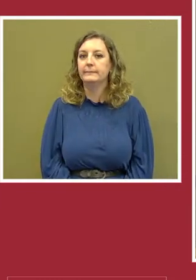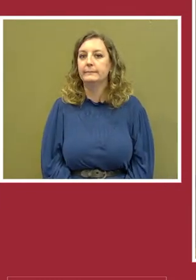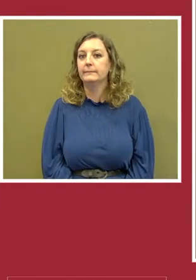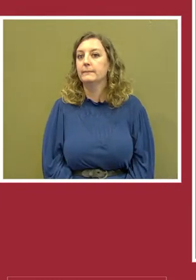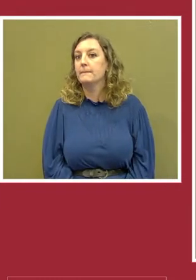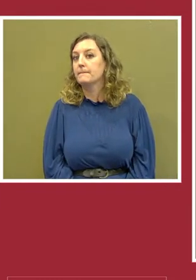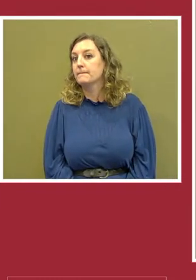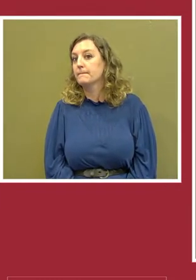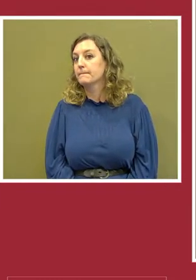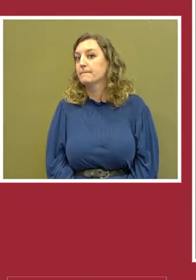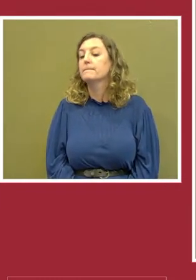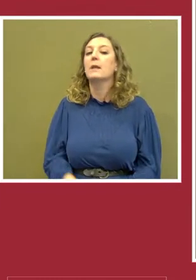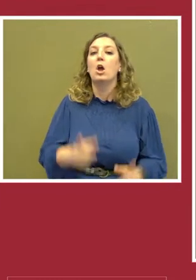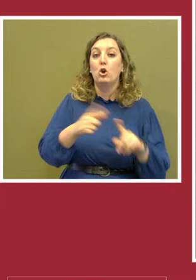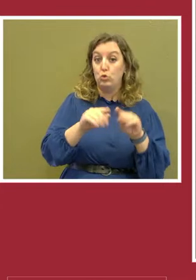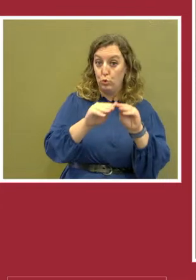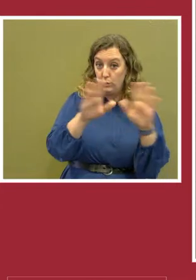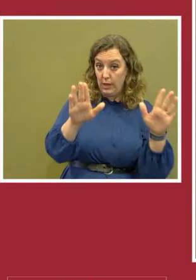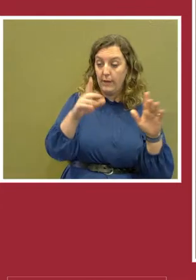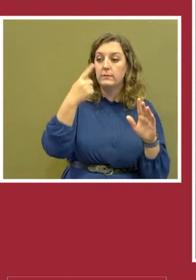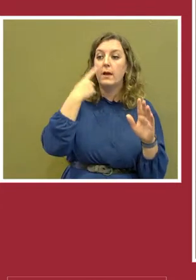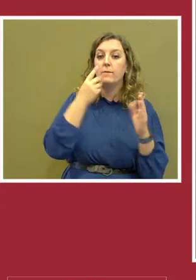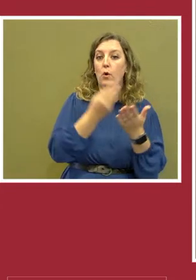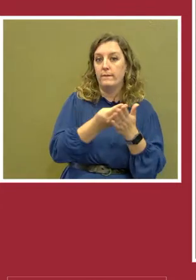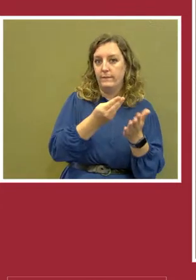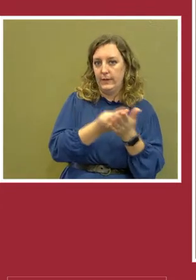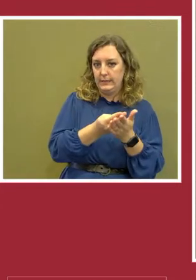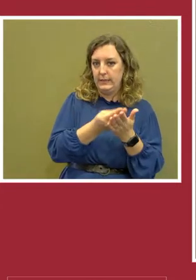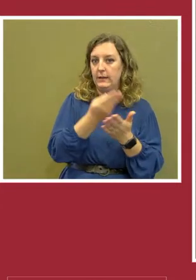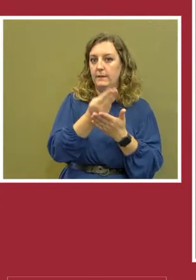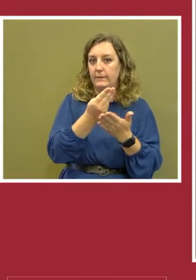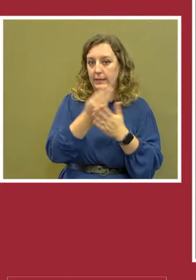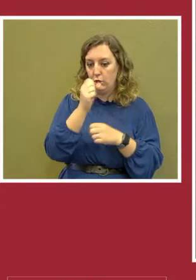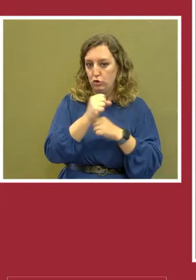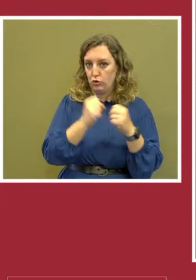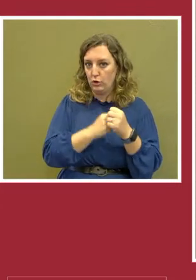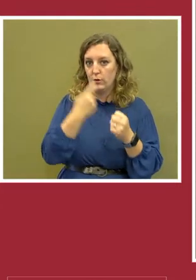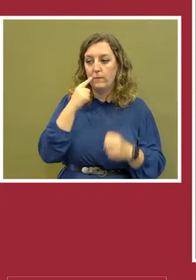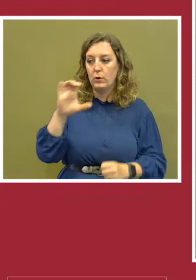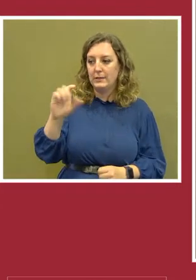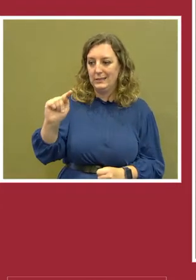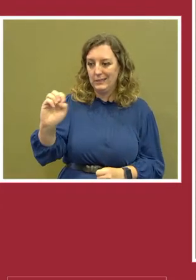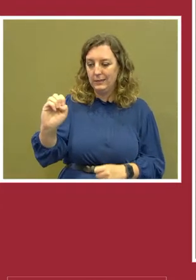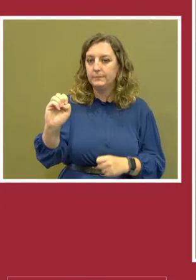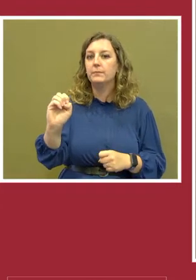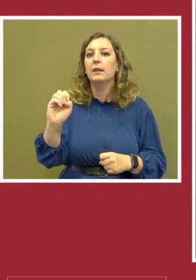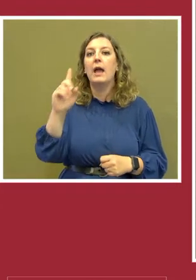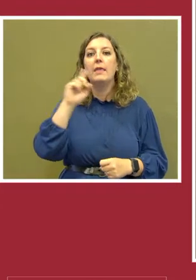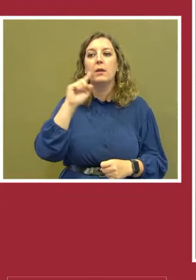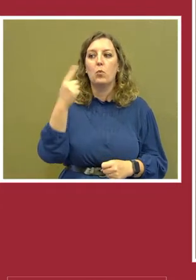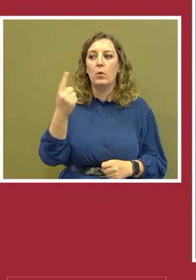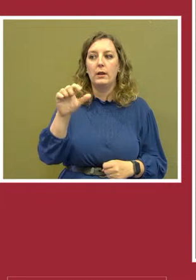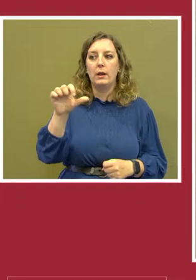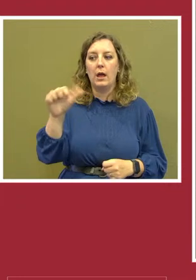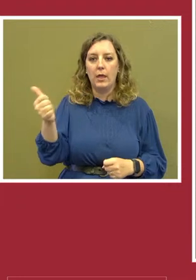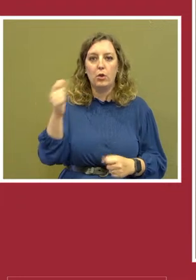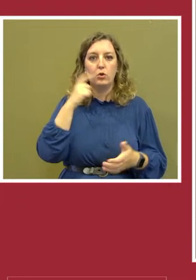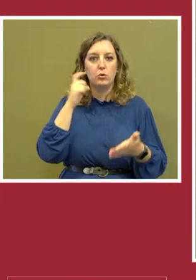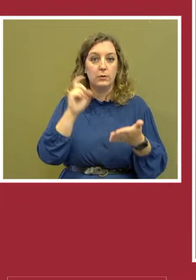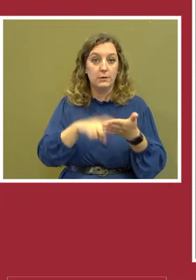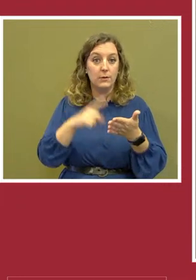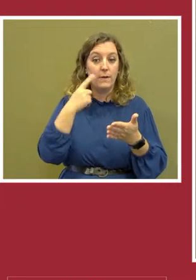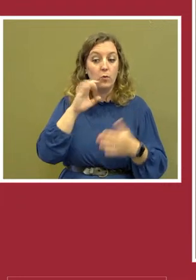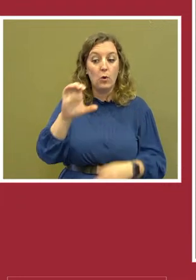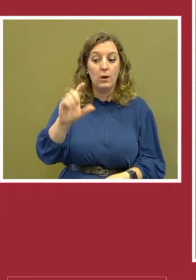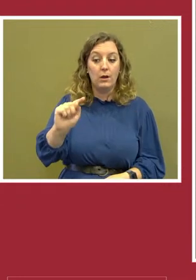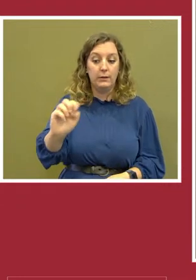I think just a couple of things to clarify when it comes to funding and funding structures, especially with our CTE programs. I think one other thing to note around